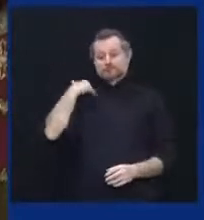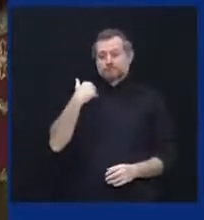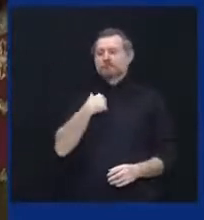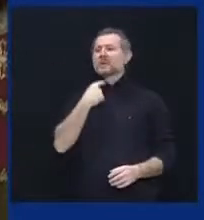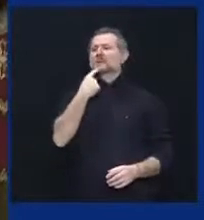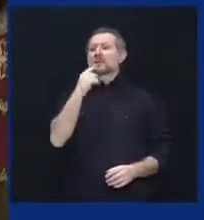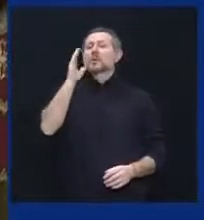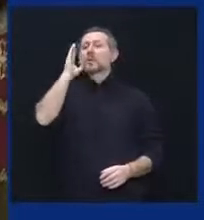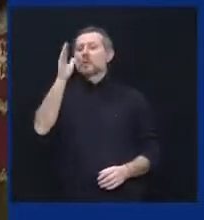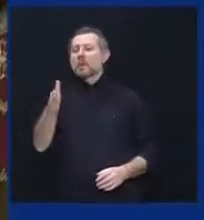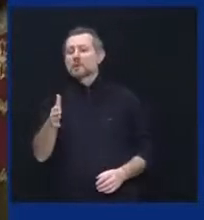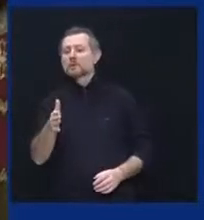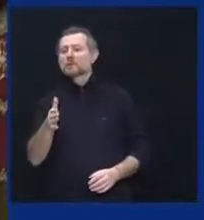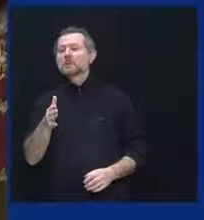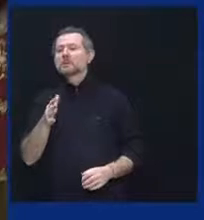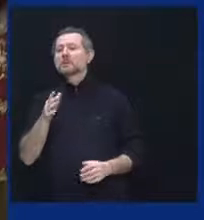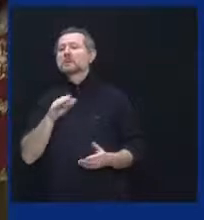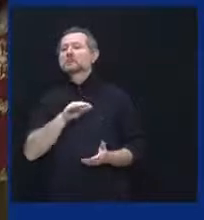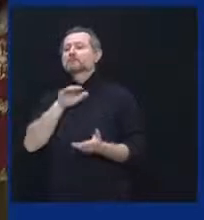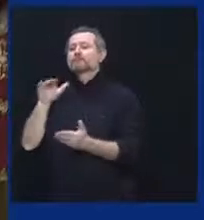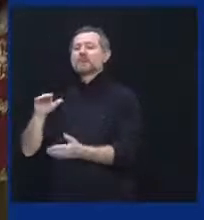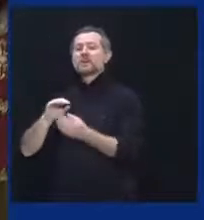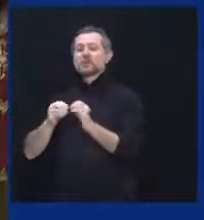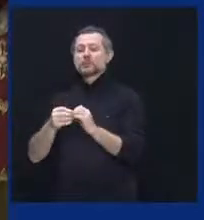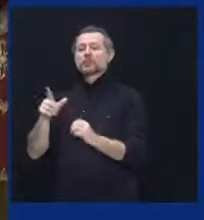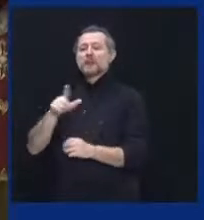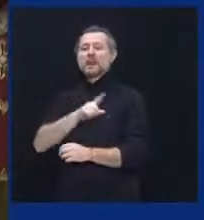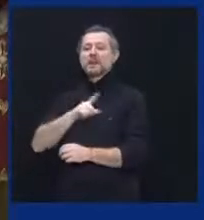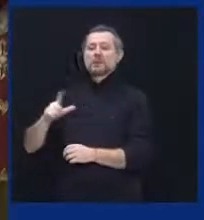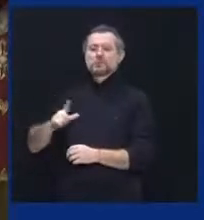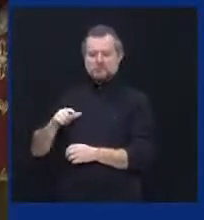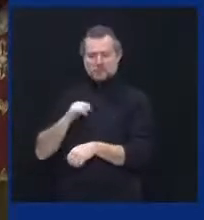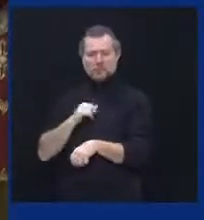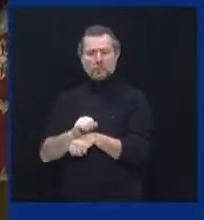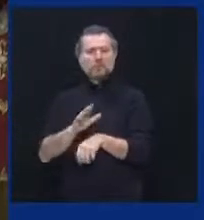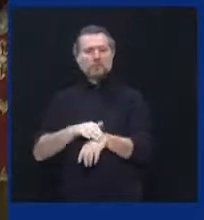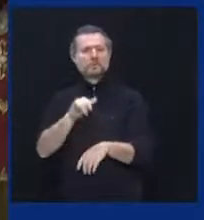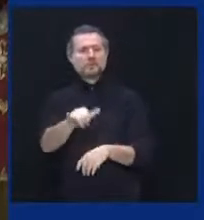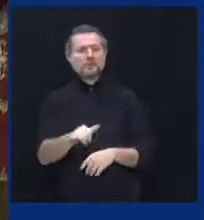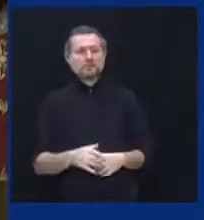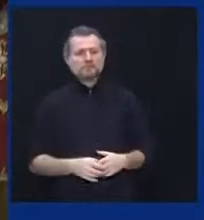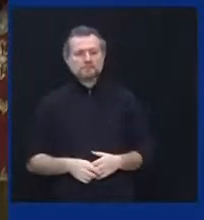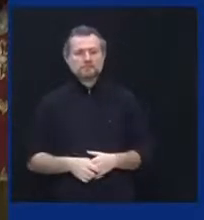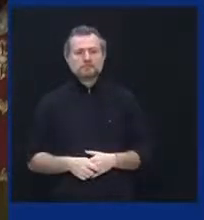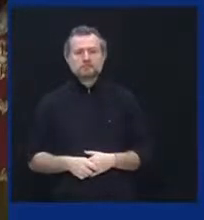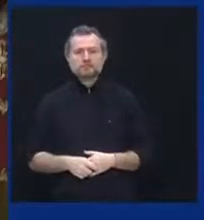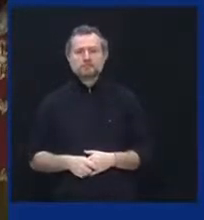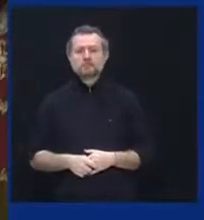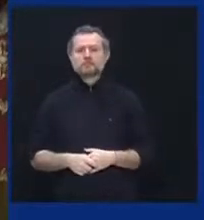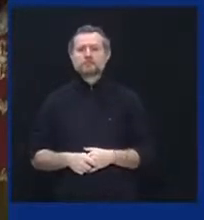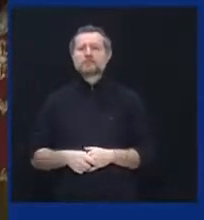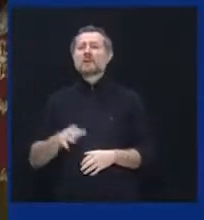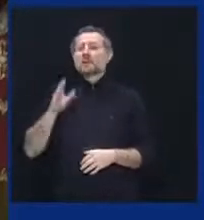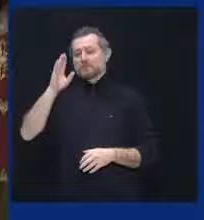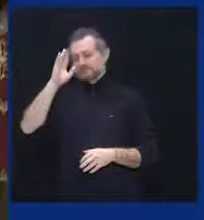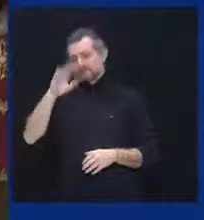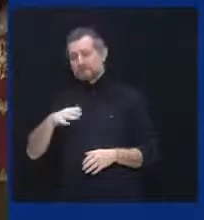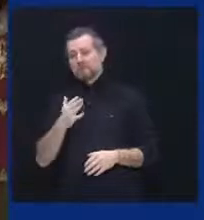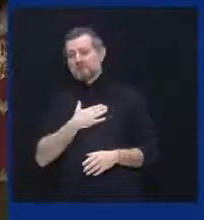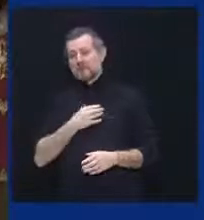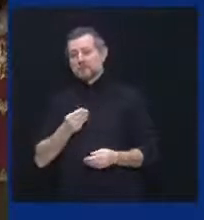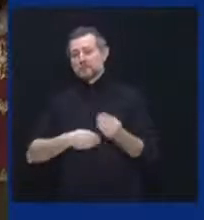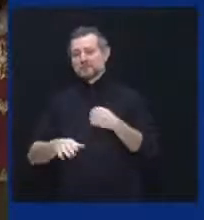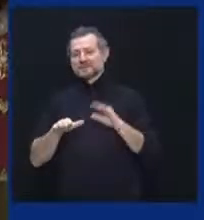the legislature the number, and we were working on that, particularly in anticipation of my budget hearing, which is coming up next